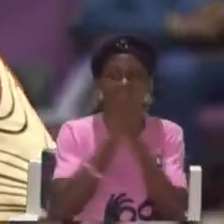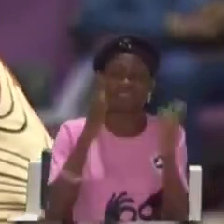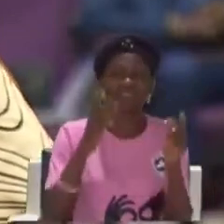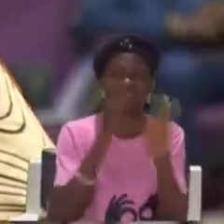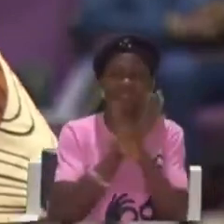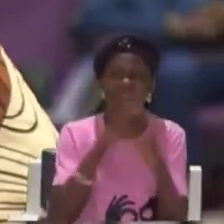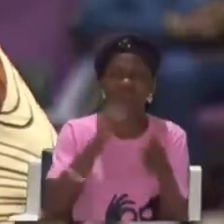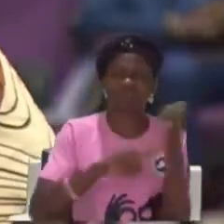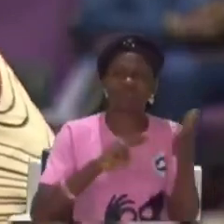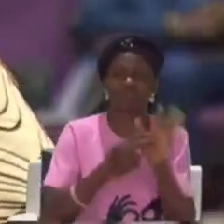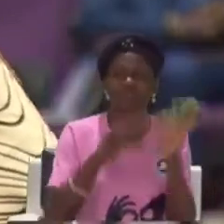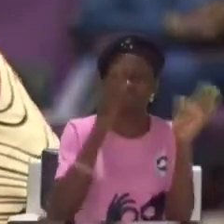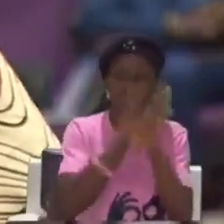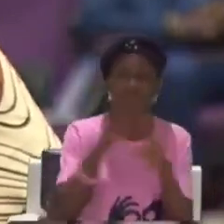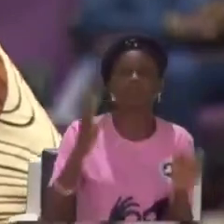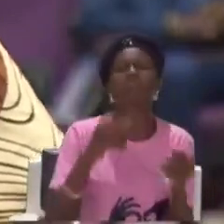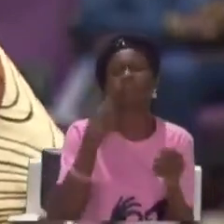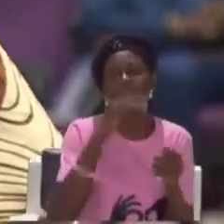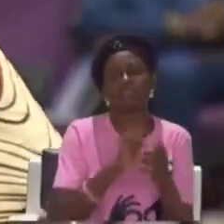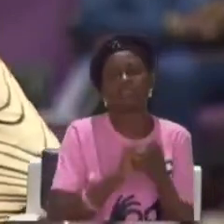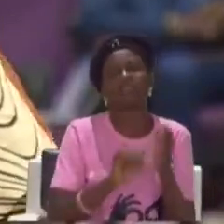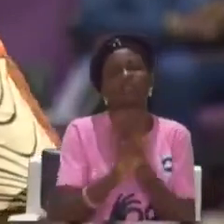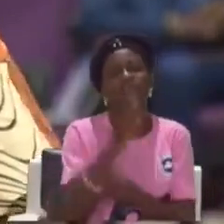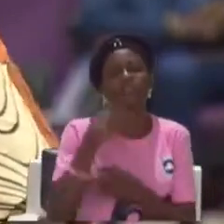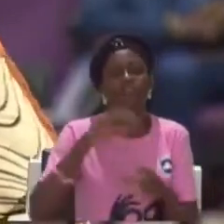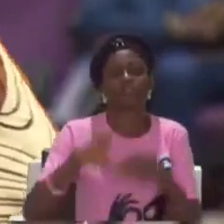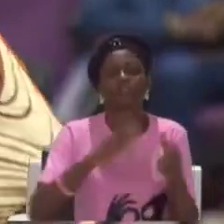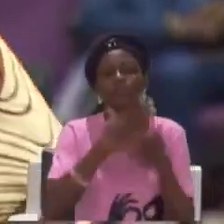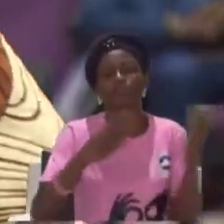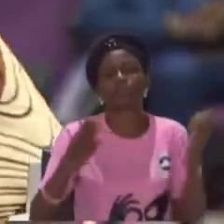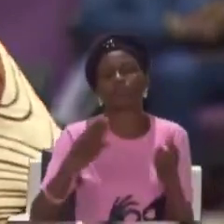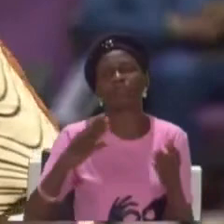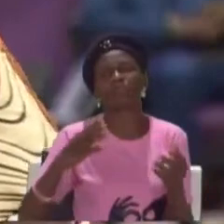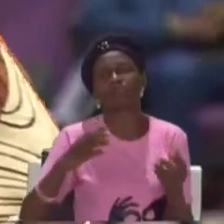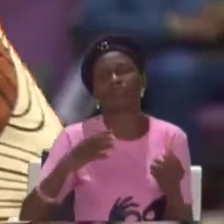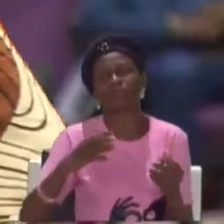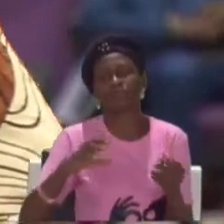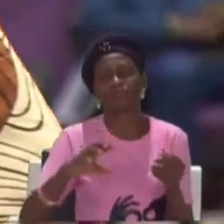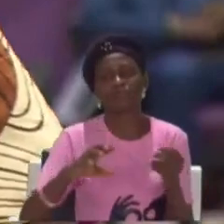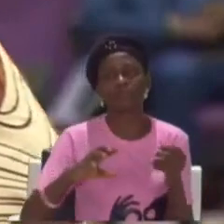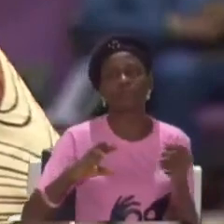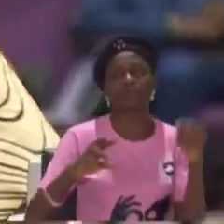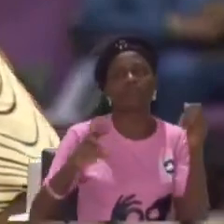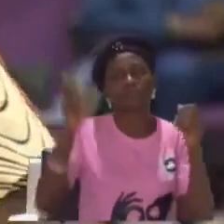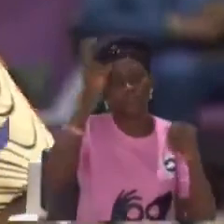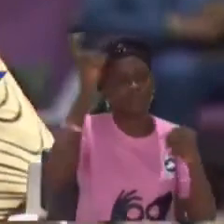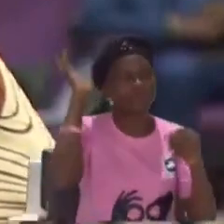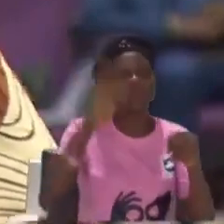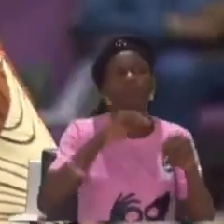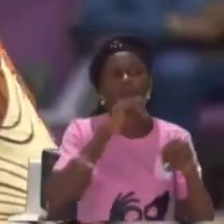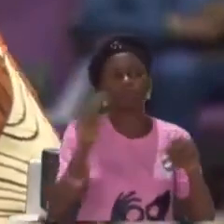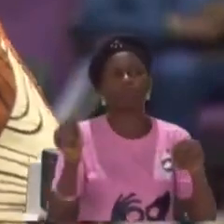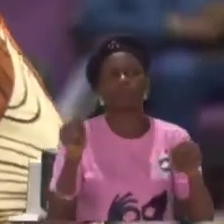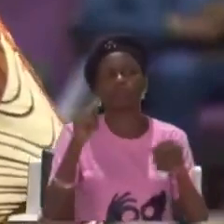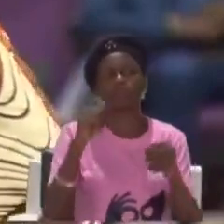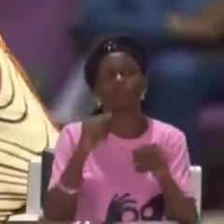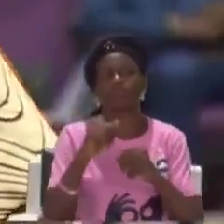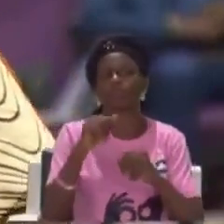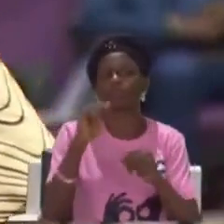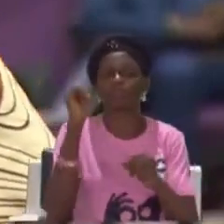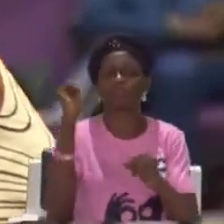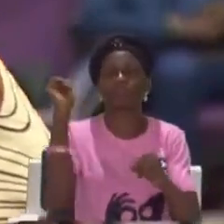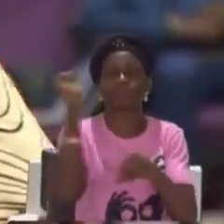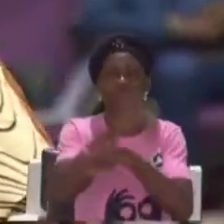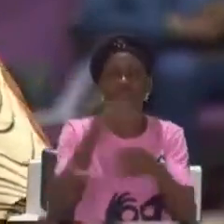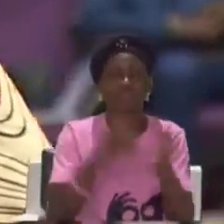For what we are talking about. I said, well, I know God has done something. They want to counterfeit whatever. I said, they will not make it in Jesus' name. Before the end